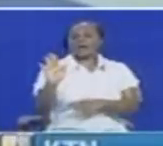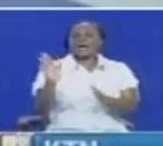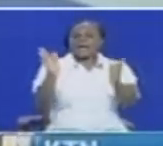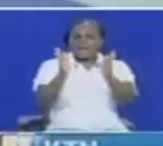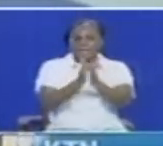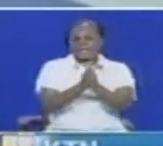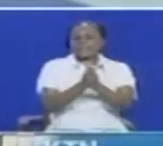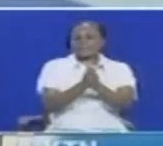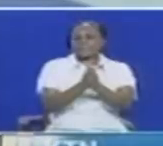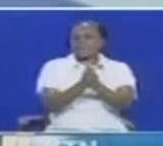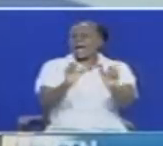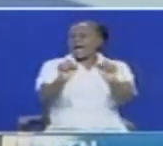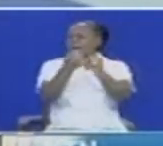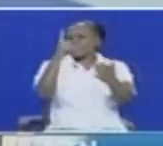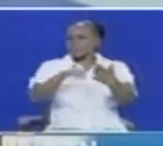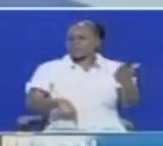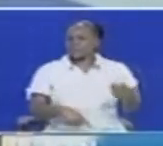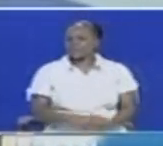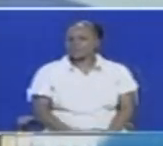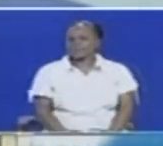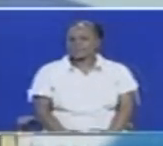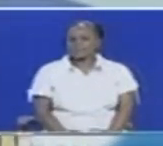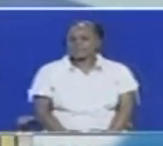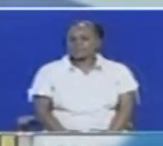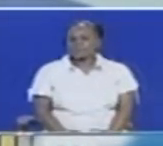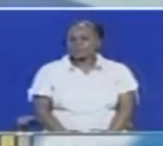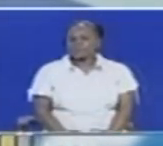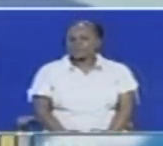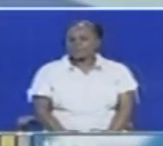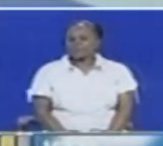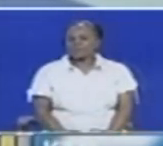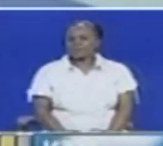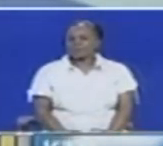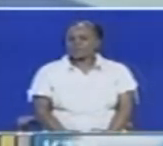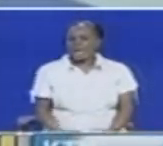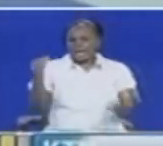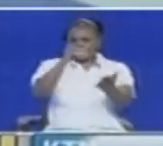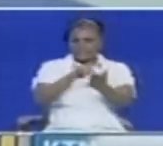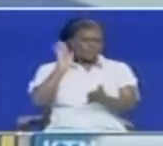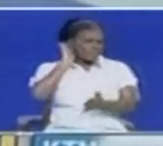and NLC? What's going on? Sorry, I want to say that again.